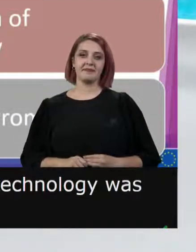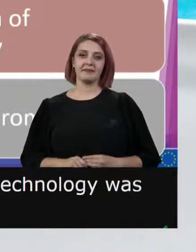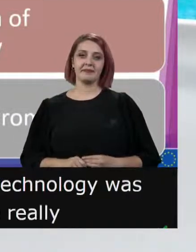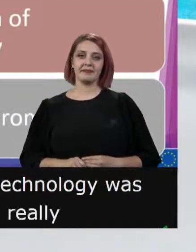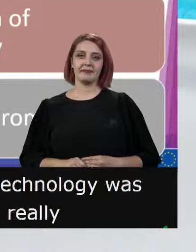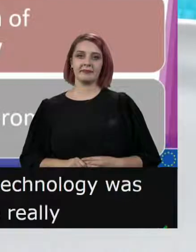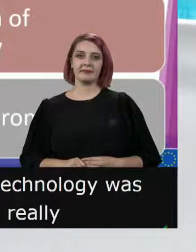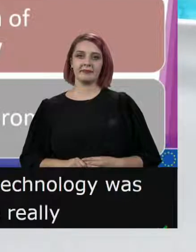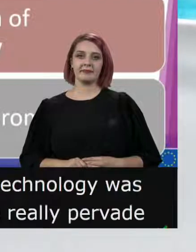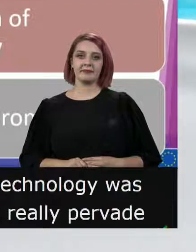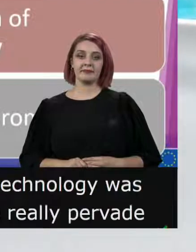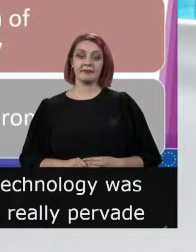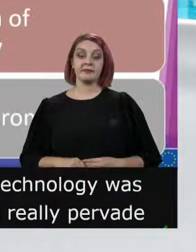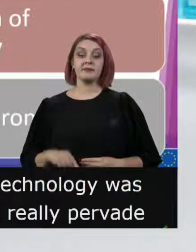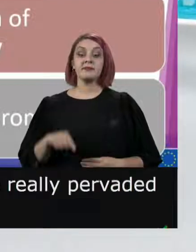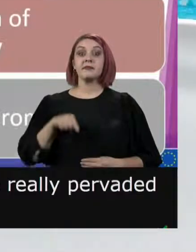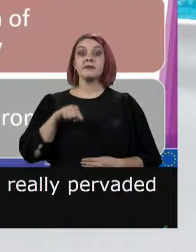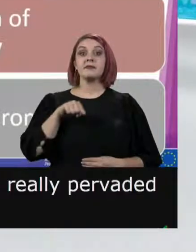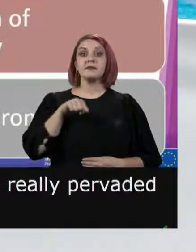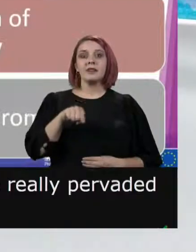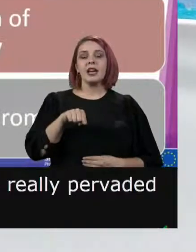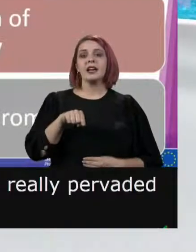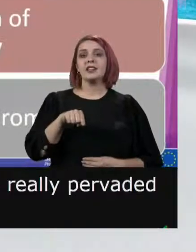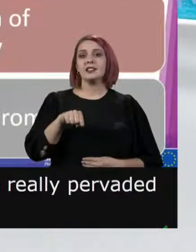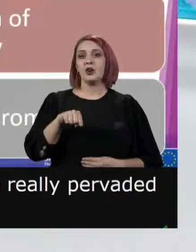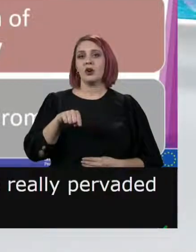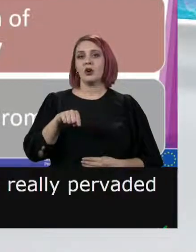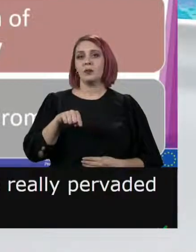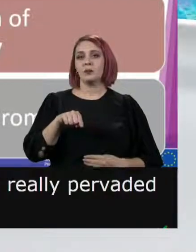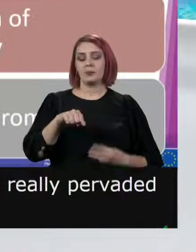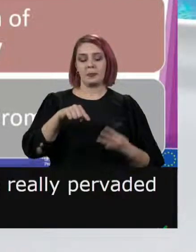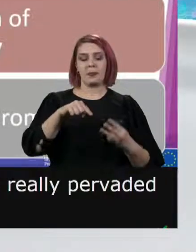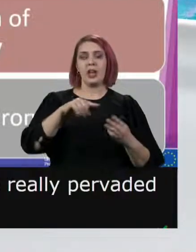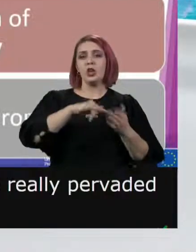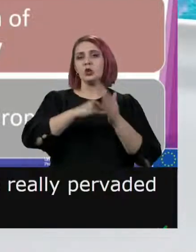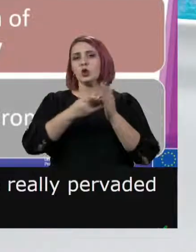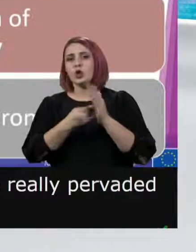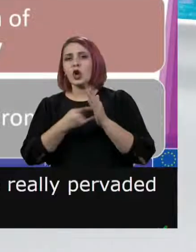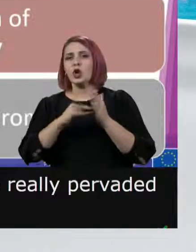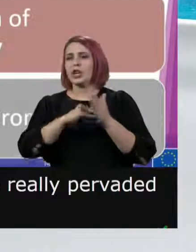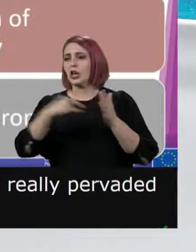other suggestions and solutions that were considered.